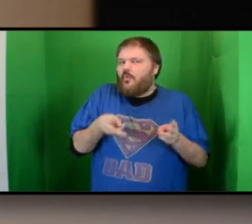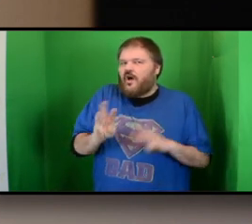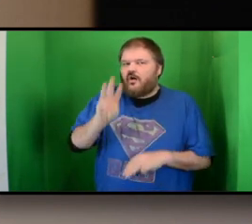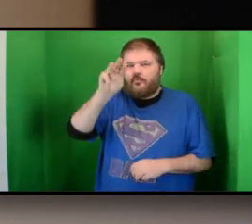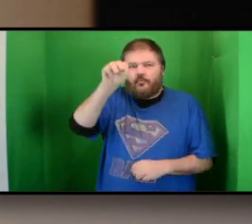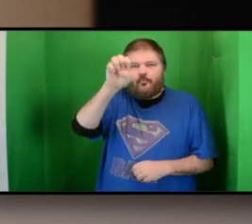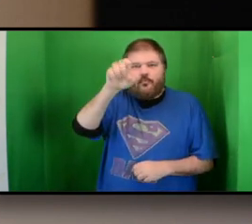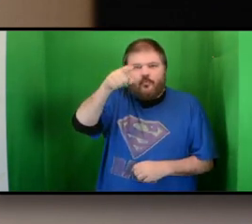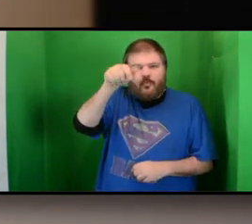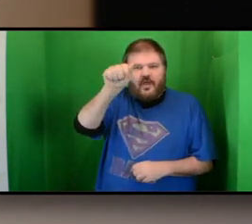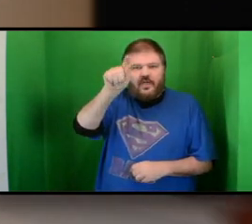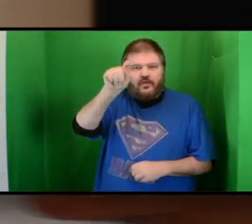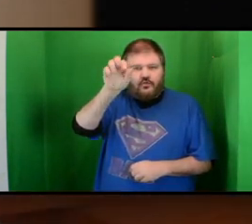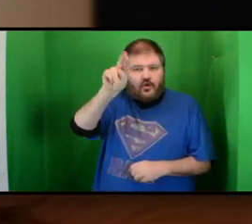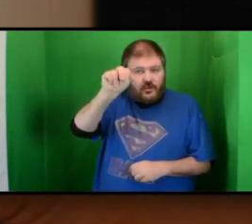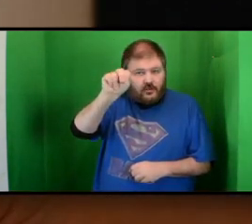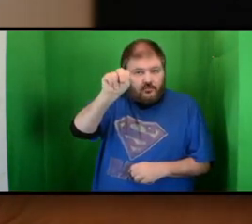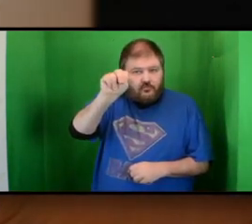two.